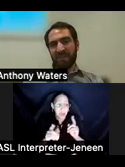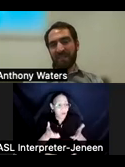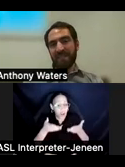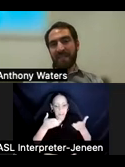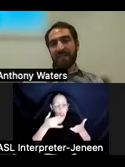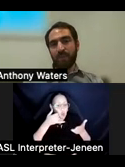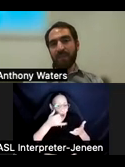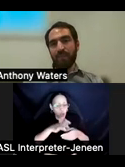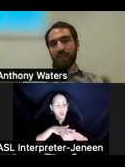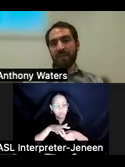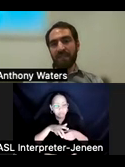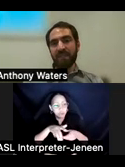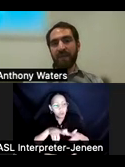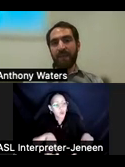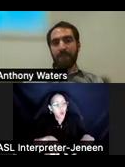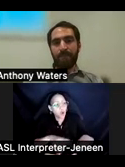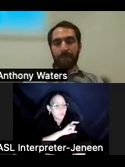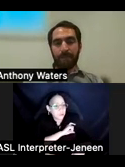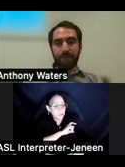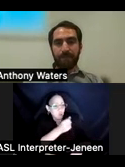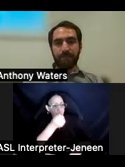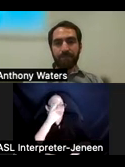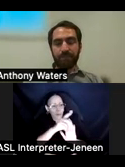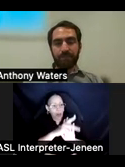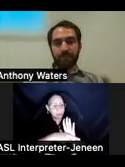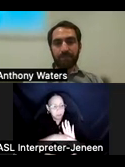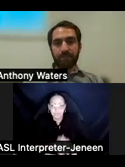to understand exactly what their policy is around that.